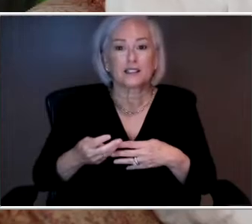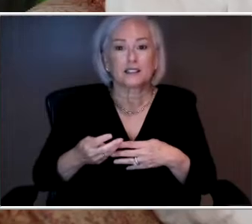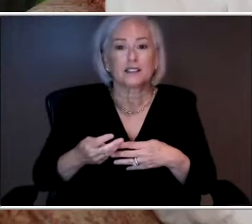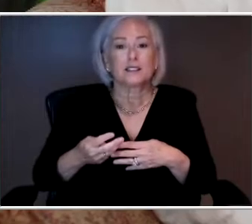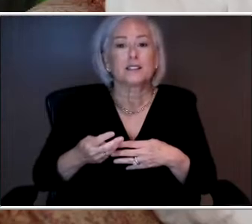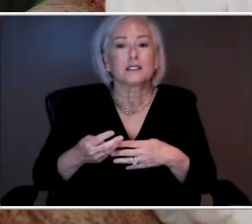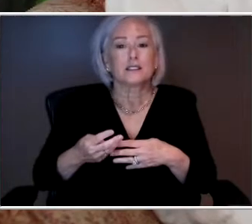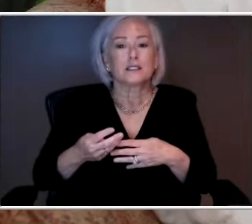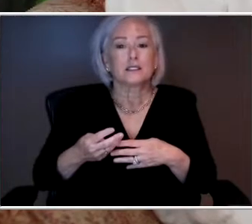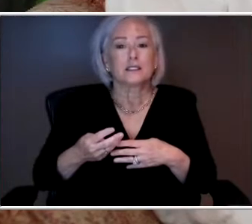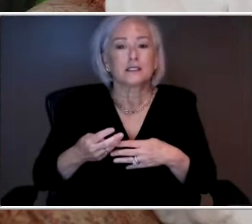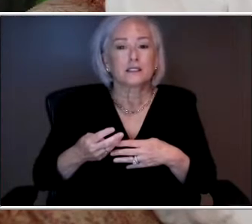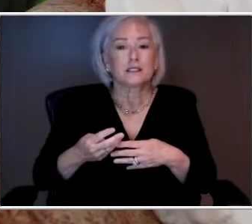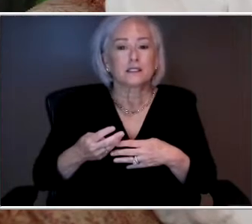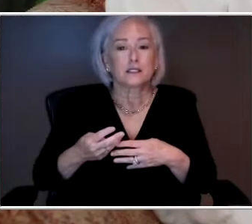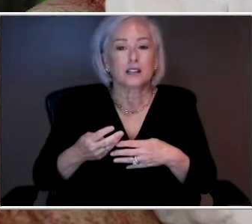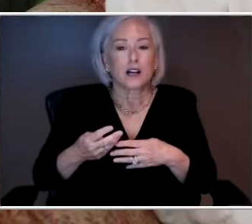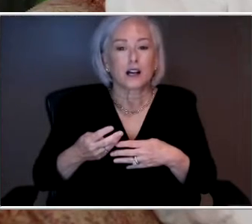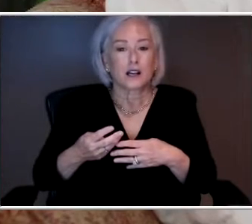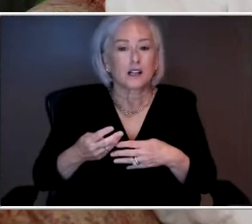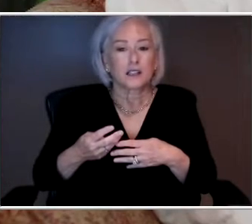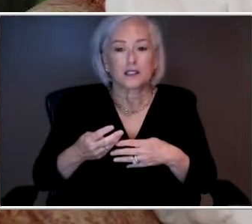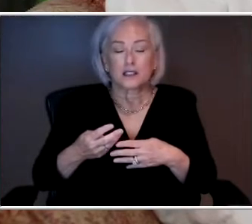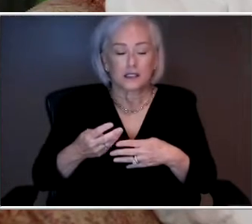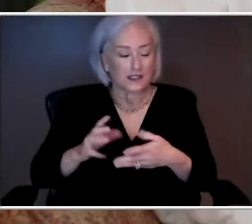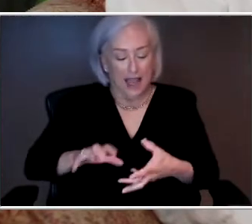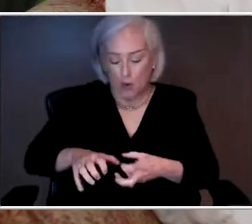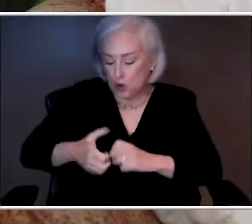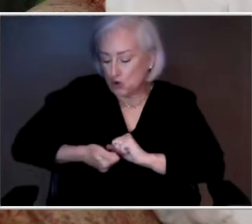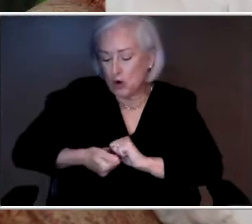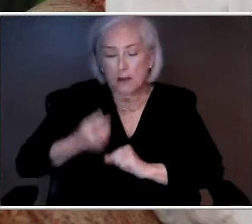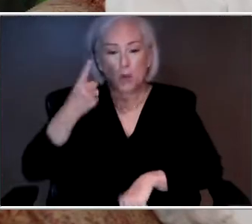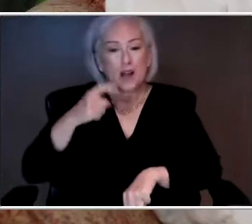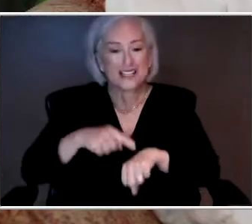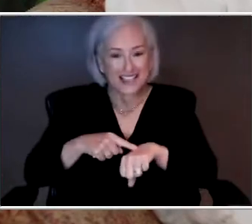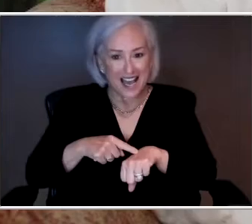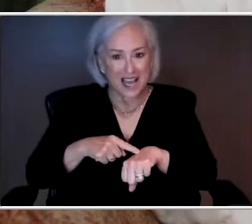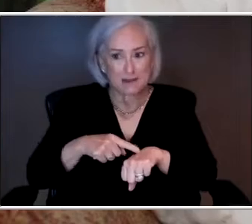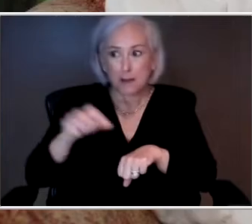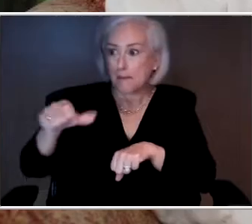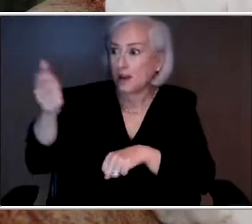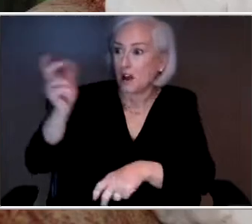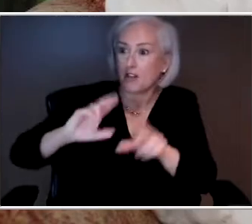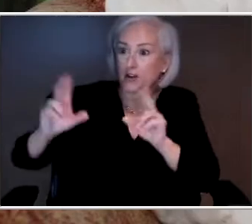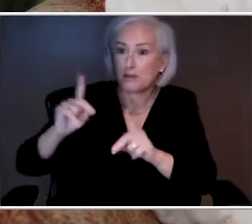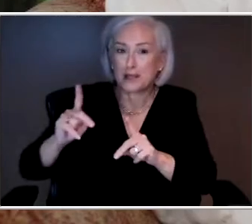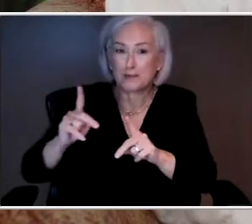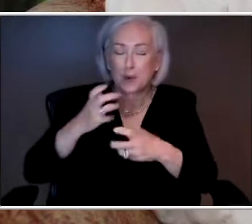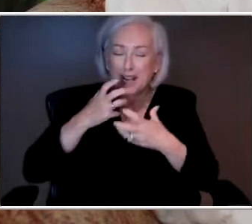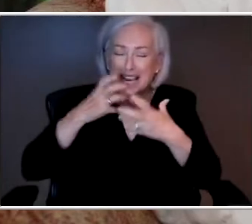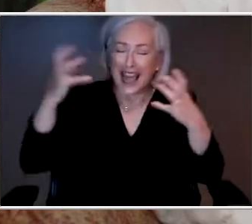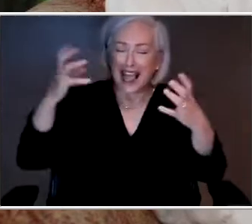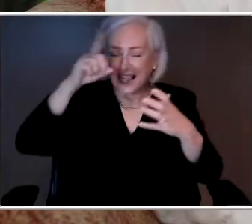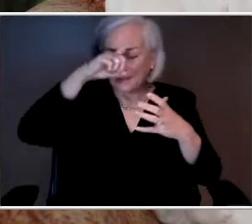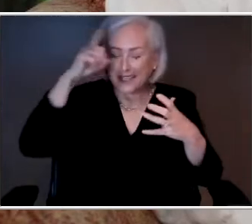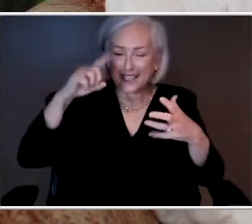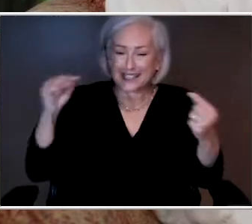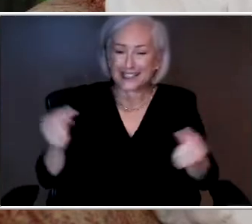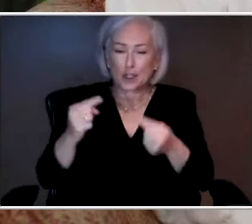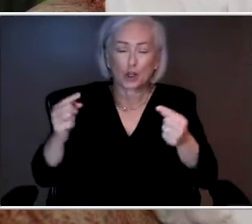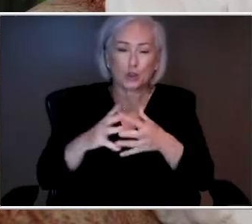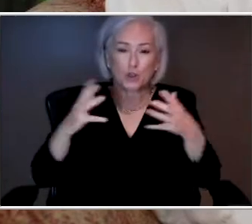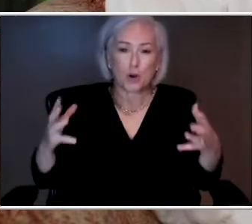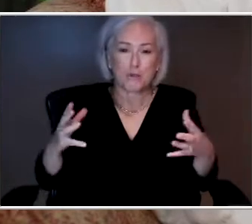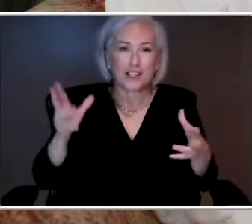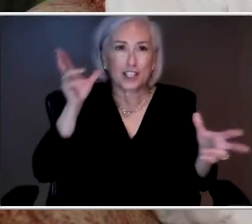take it really, they just holler, it hurt so bad, and they'd have to unhook them, and just to sit there and hear all that, and Yeah. it